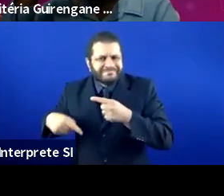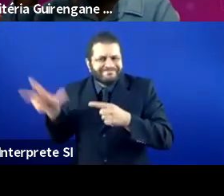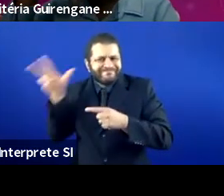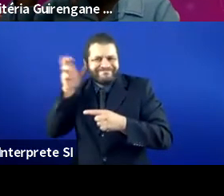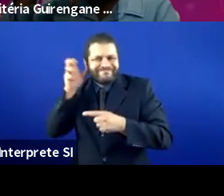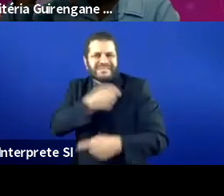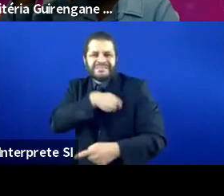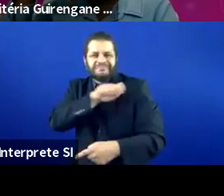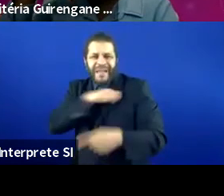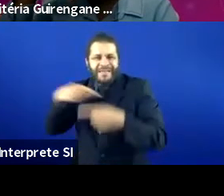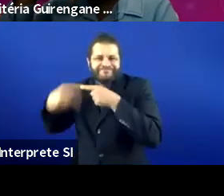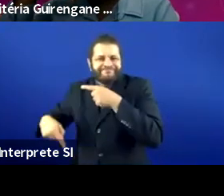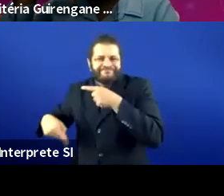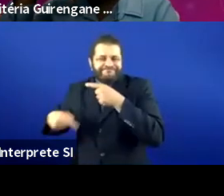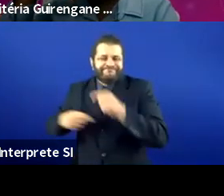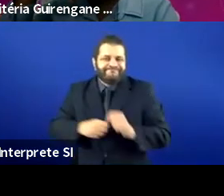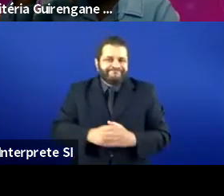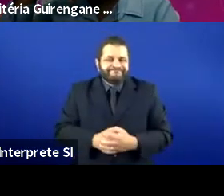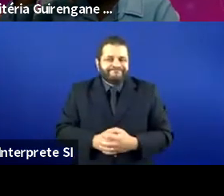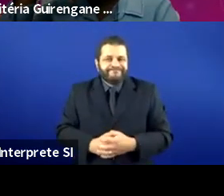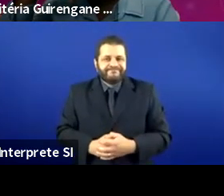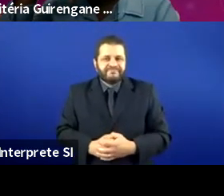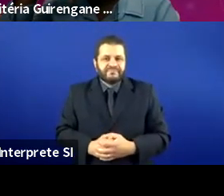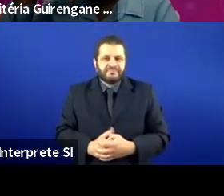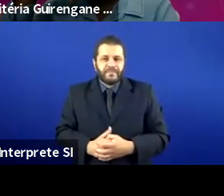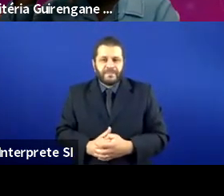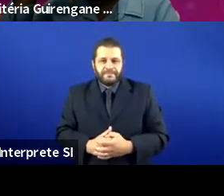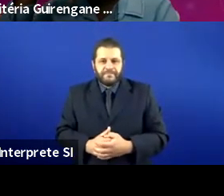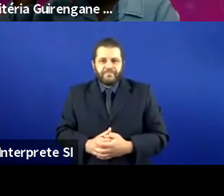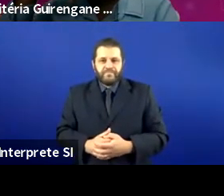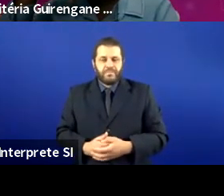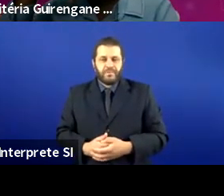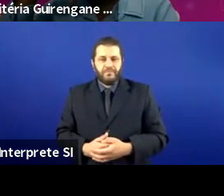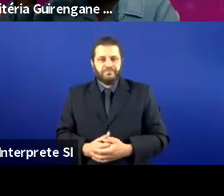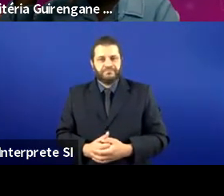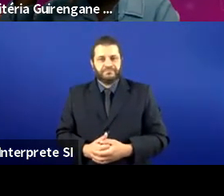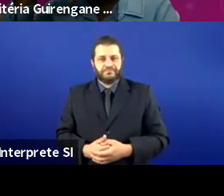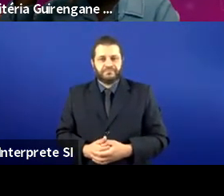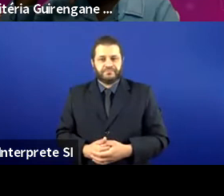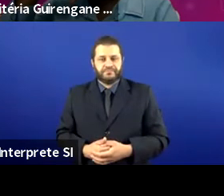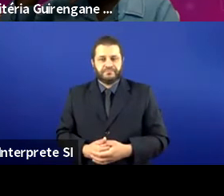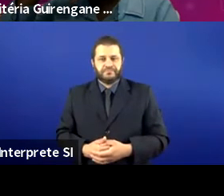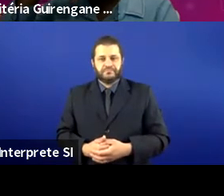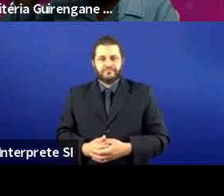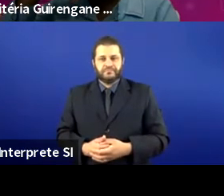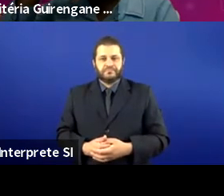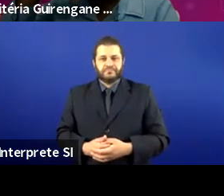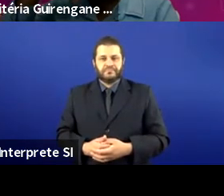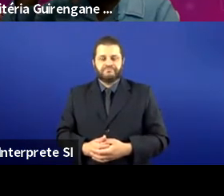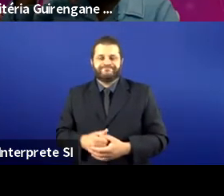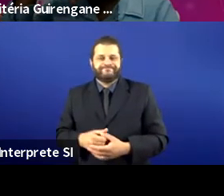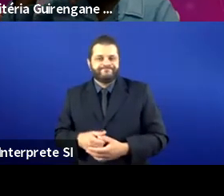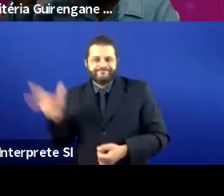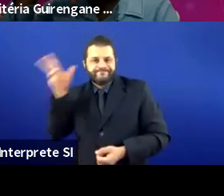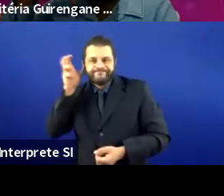repetía permanentemente y algún momento le decía, teacher, please, hablemos de los